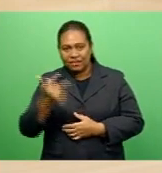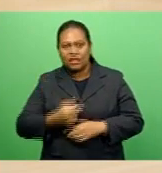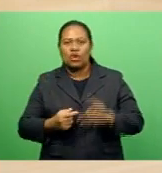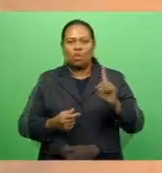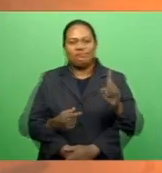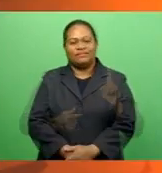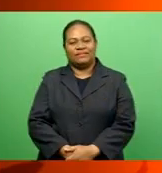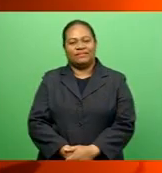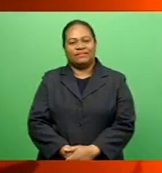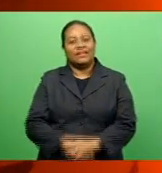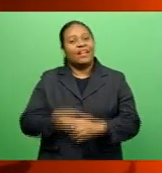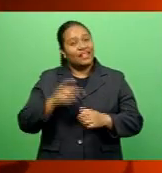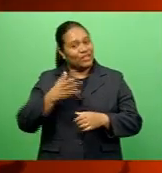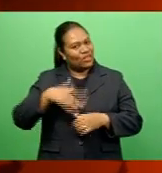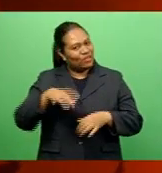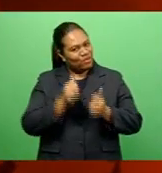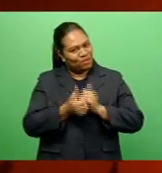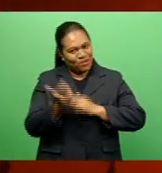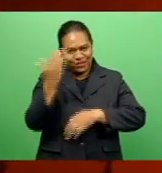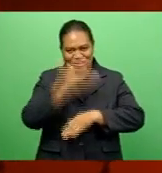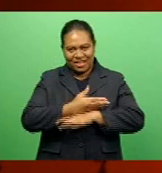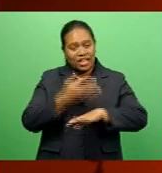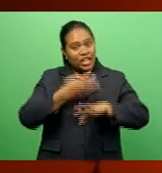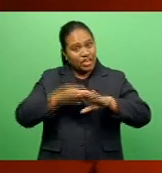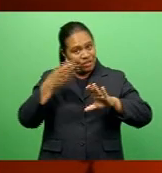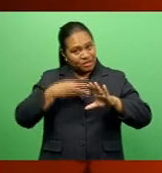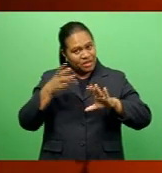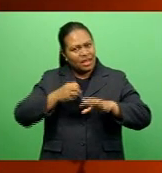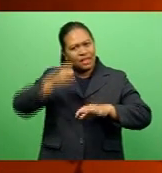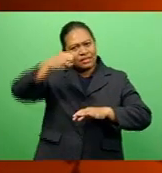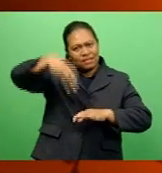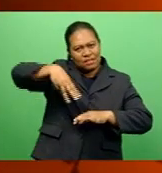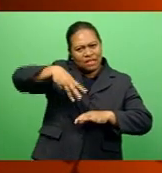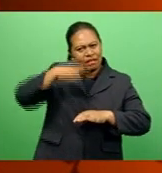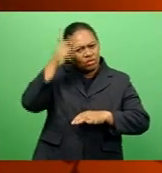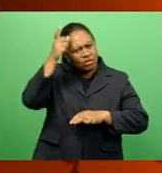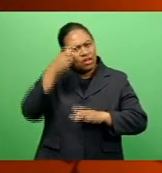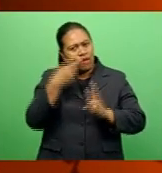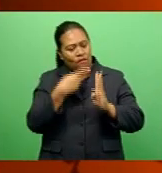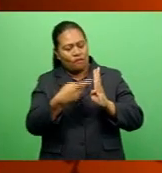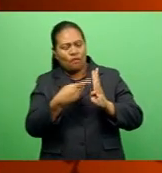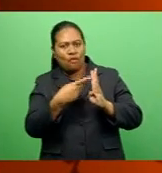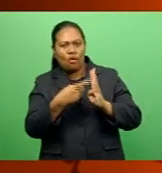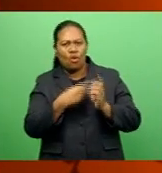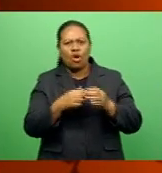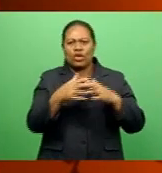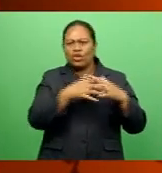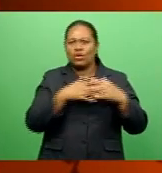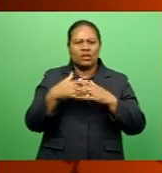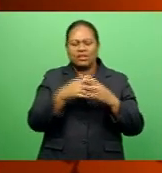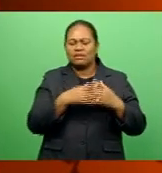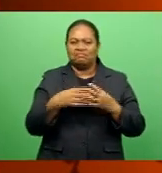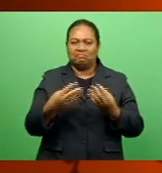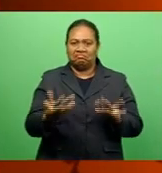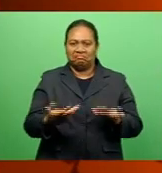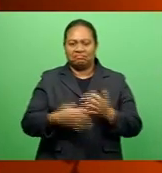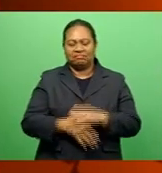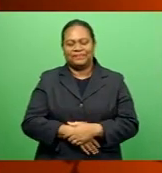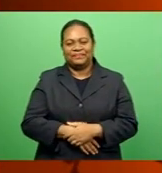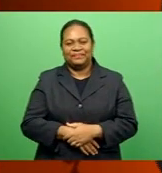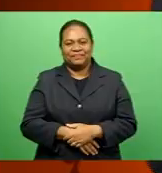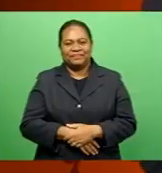win last night. That's it from Sports Tonight and New Media. Samsung considers 4 U.S. sites for chip plant. This and more coming